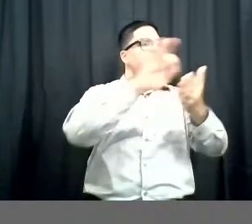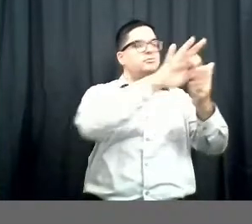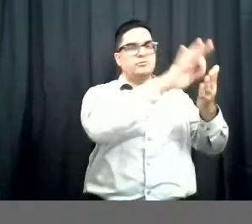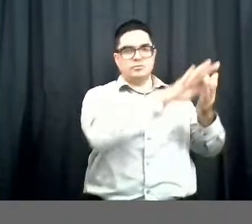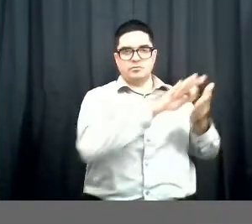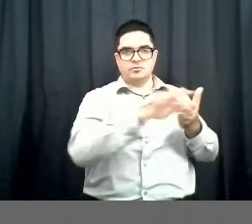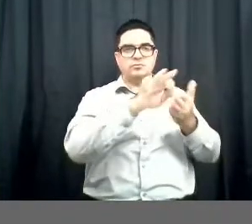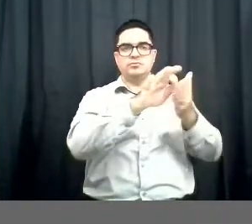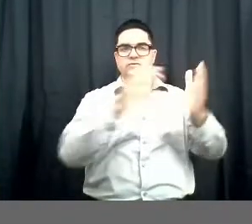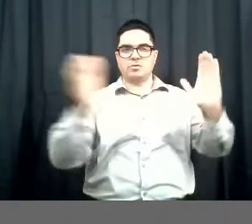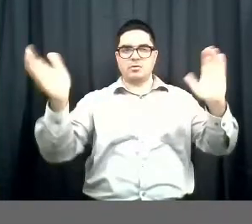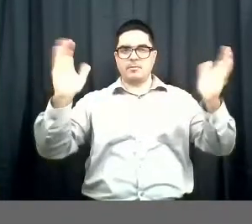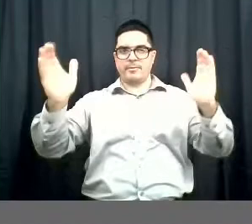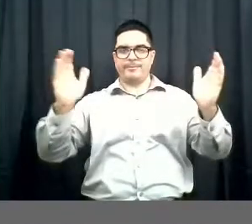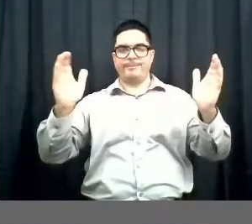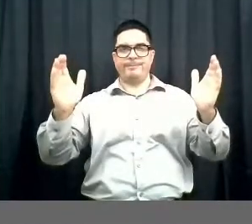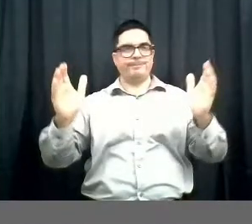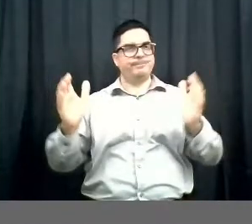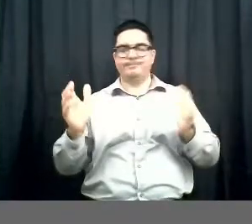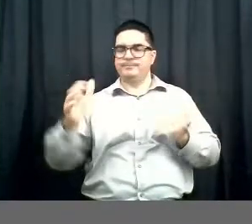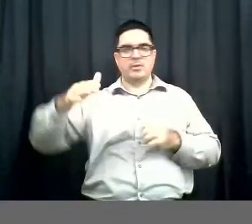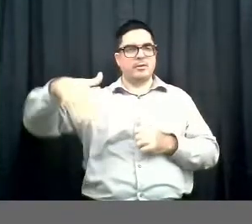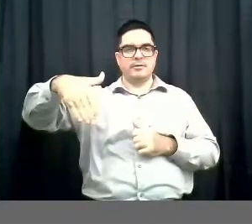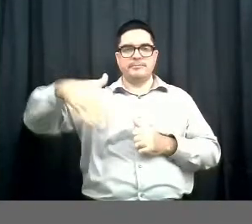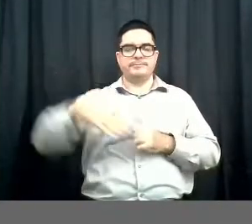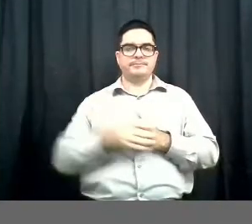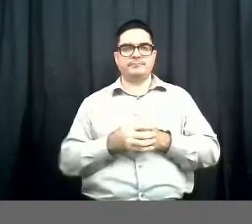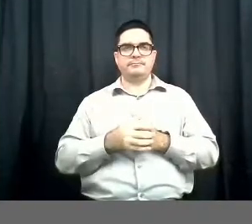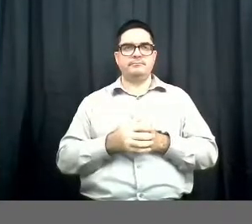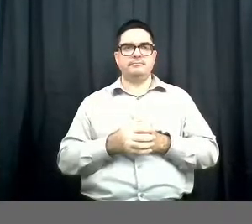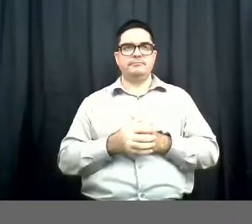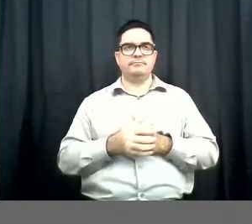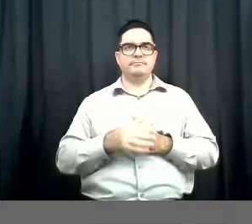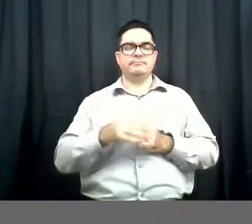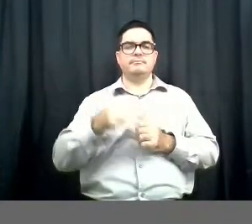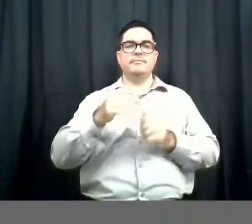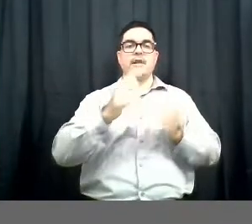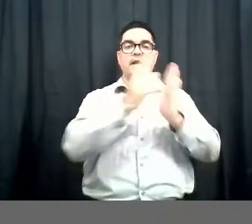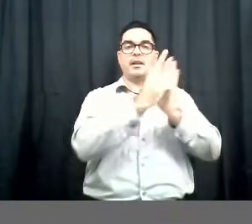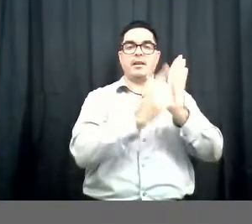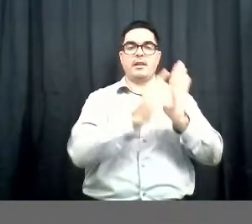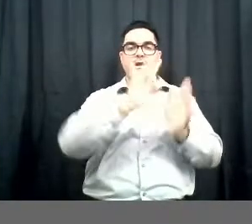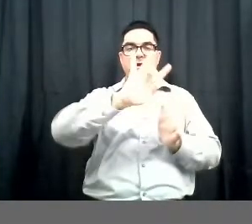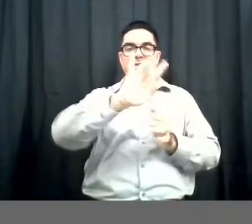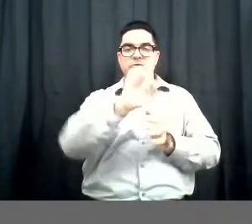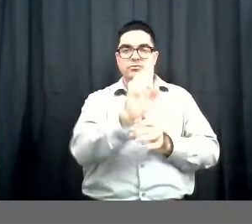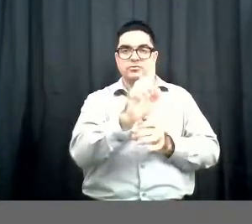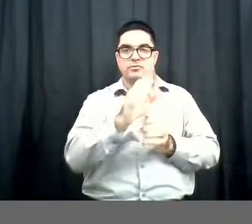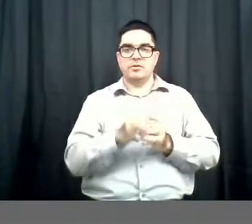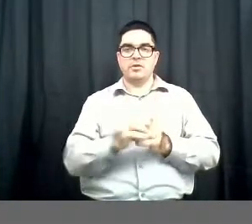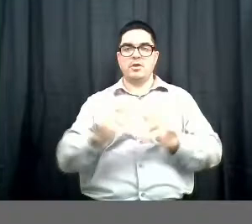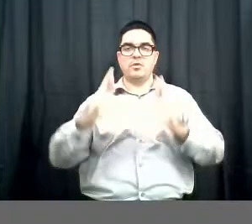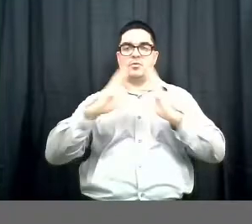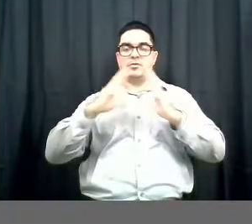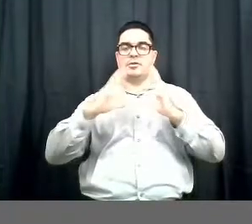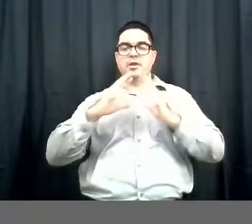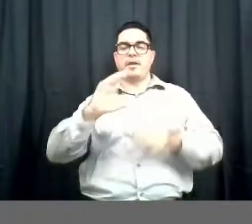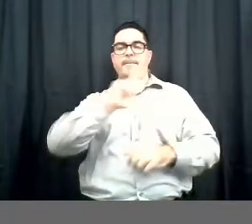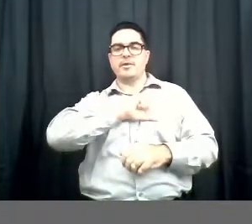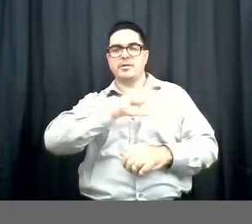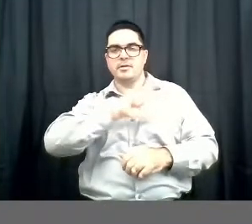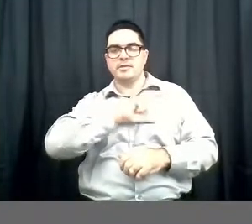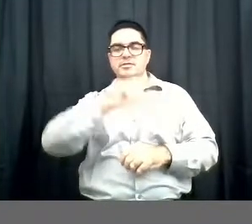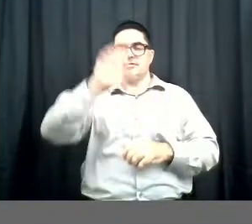counts. Similarly, Act 81 provides enhanced retirement benefits to police, firefighters, paramedics, and